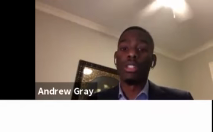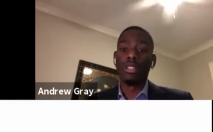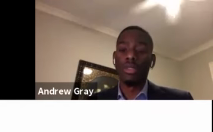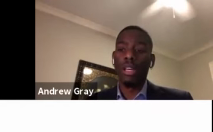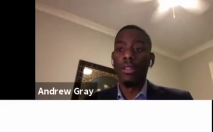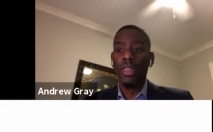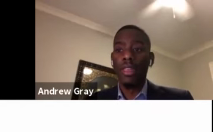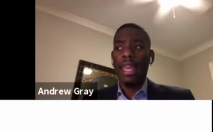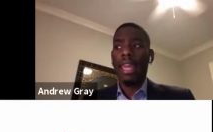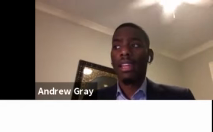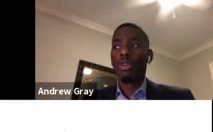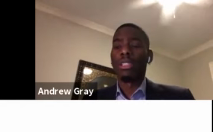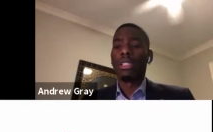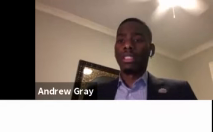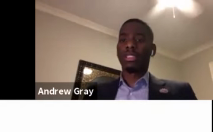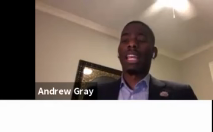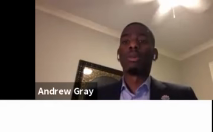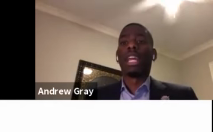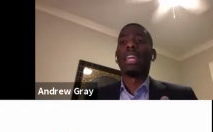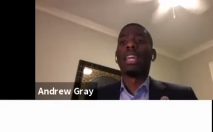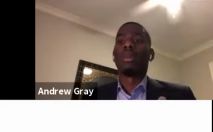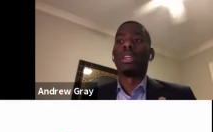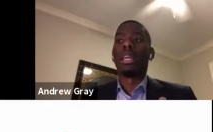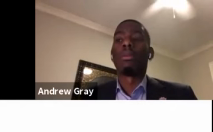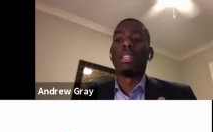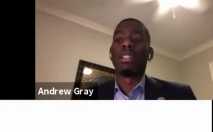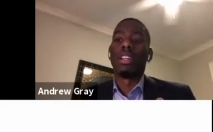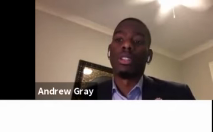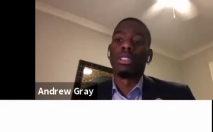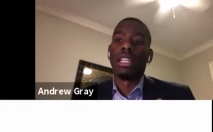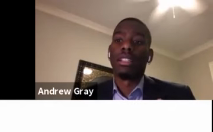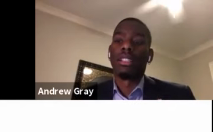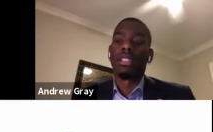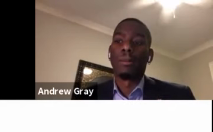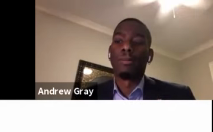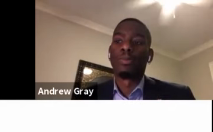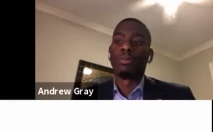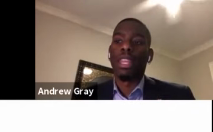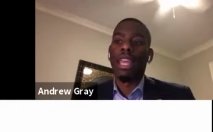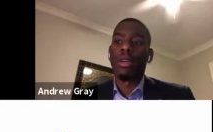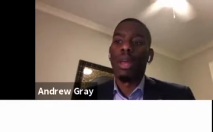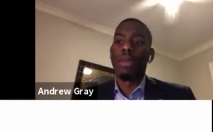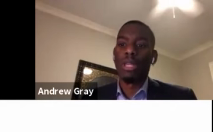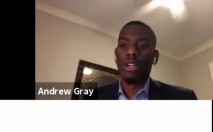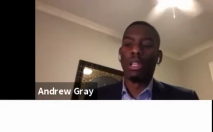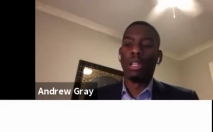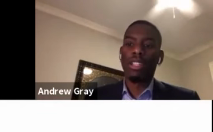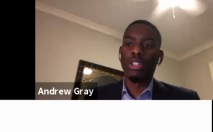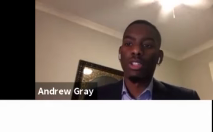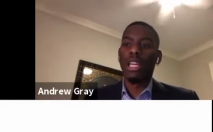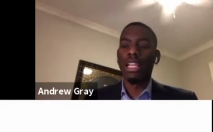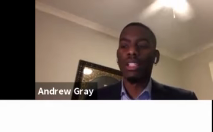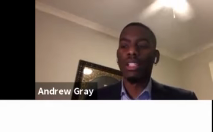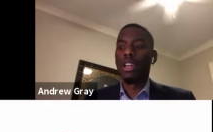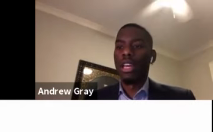for future generations as well. And it would be a sustainable change that we could implement into our city. And when I met Peter in